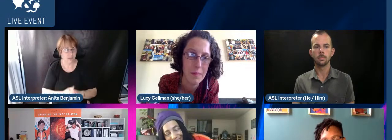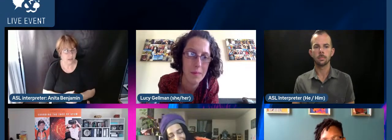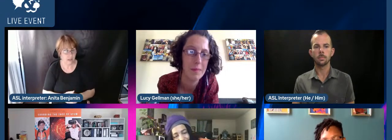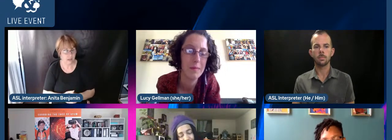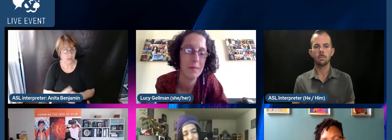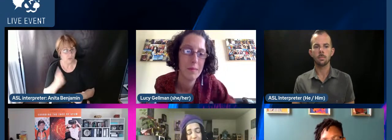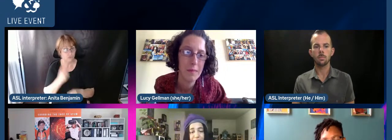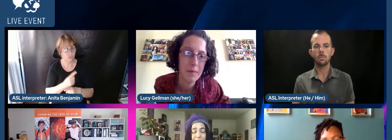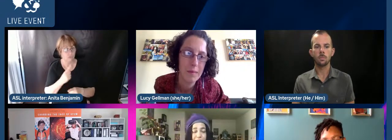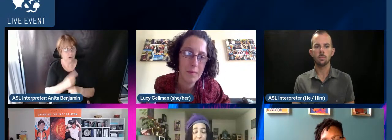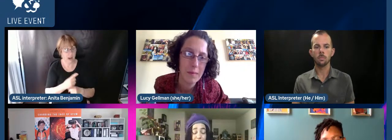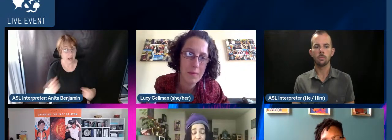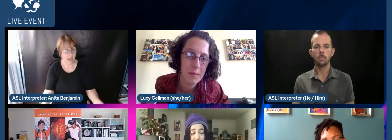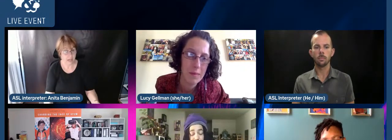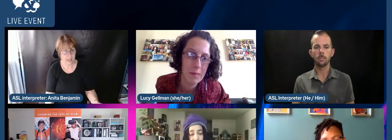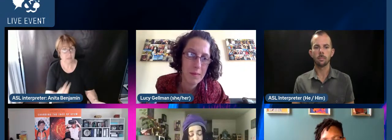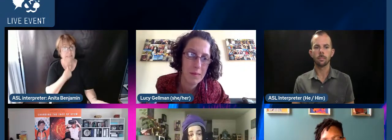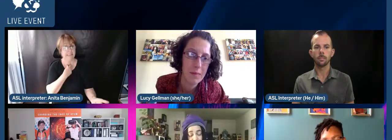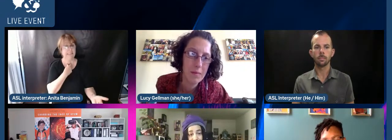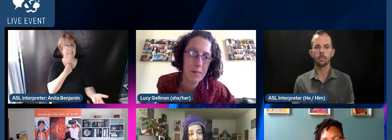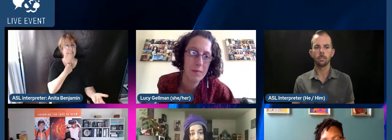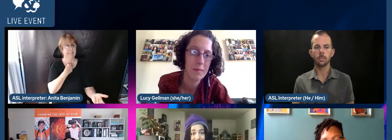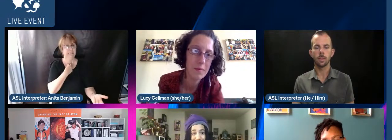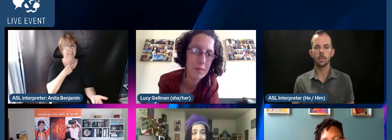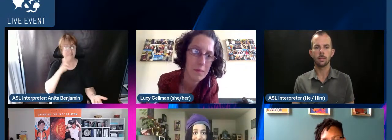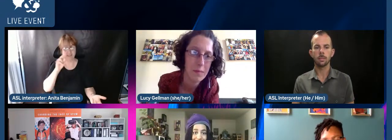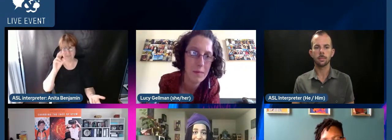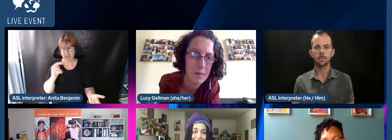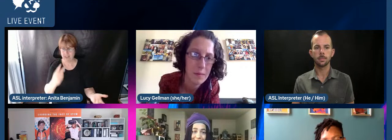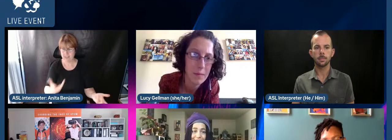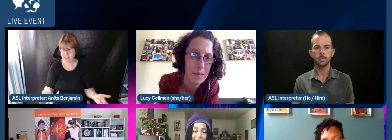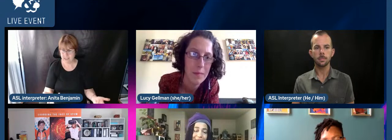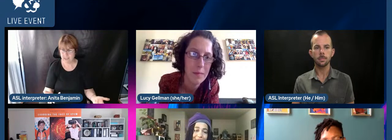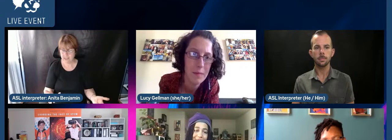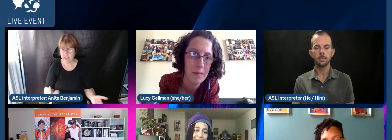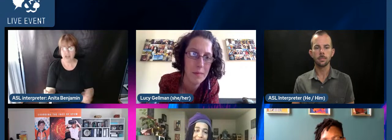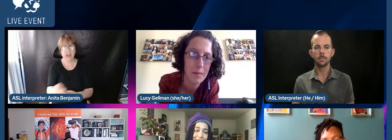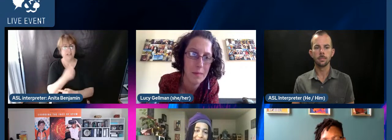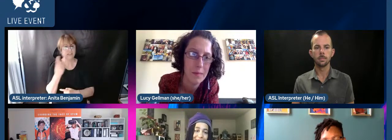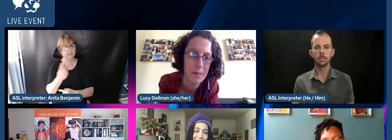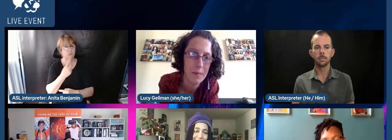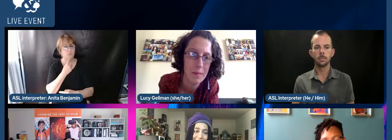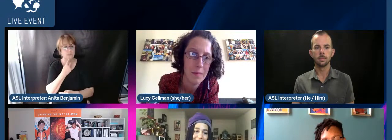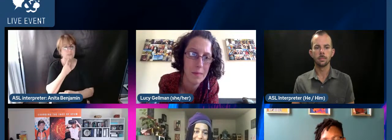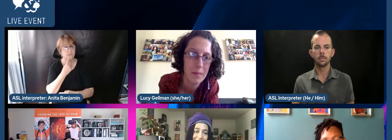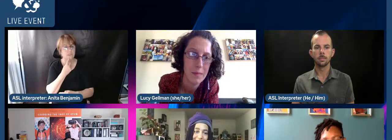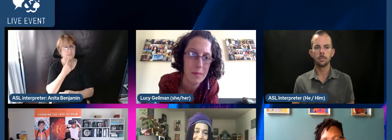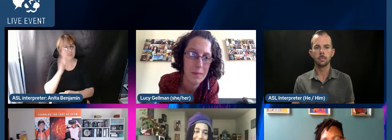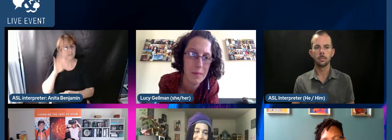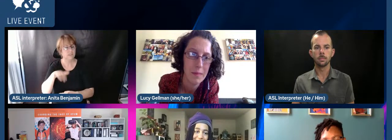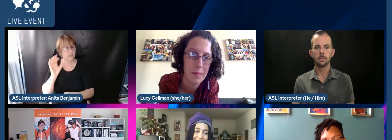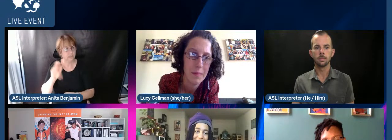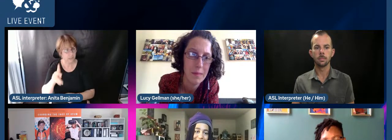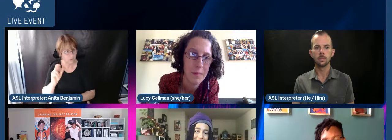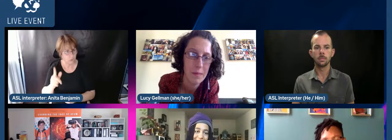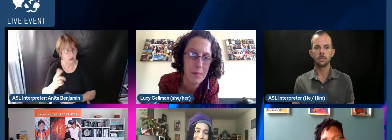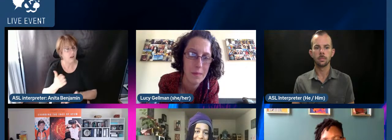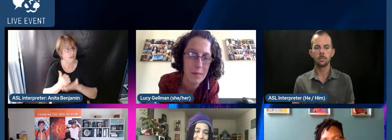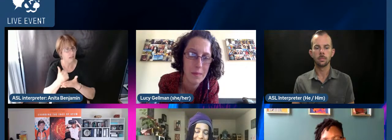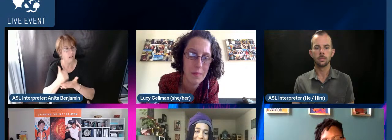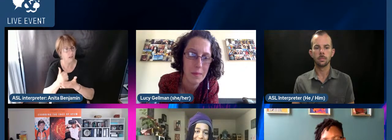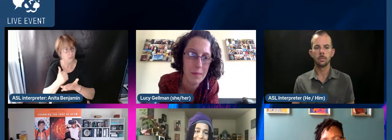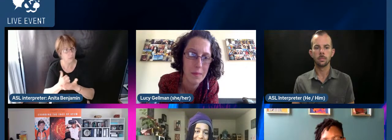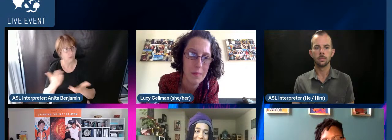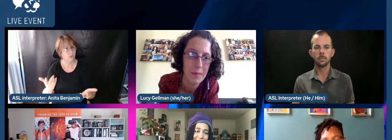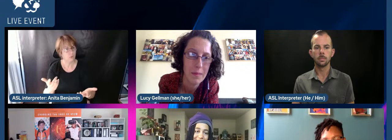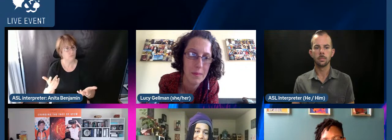right? So I'm stuck in the damn van, right? And somebody says, pulls up and says, hey, let